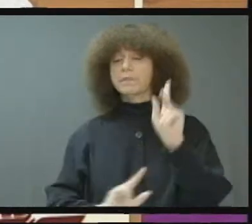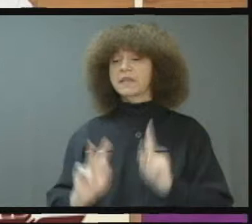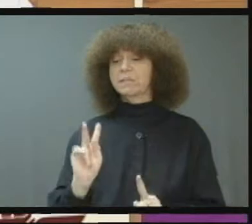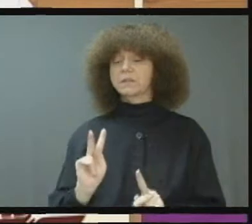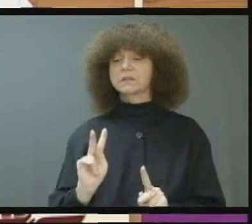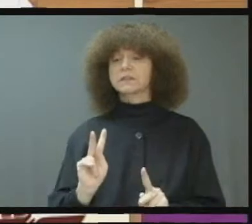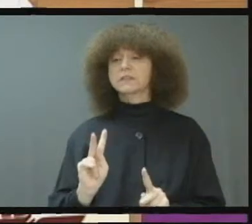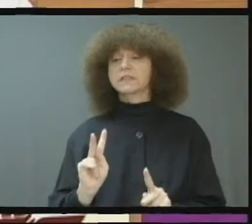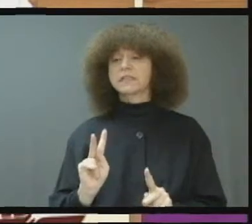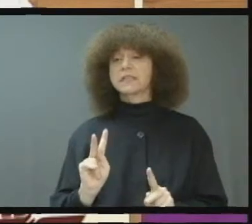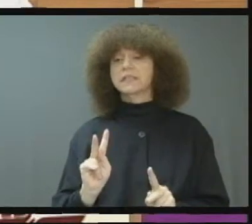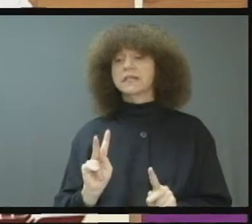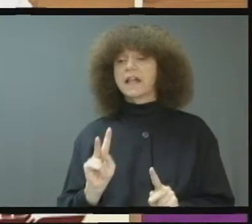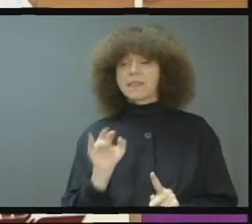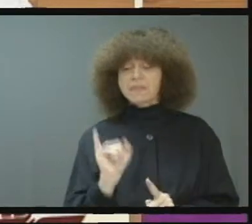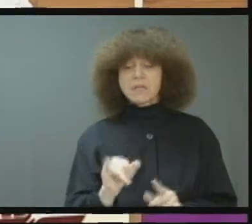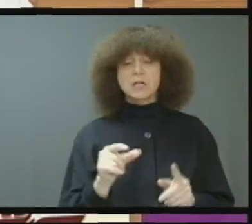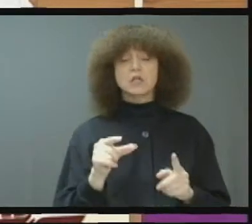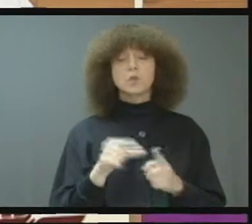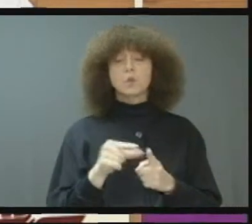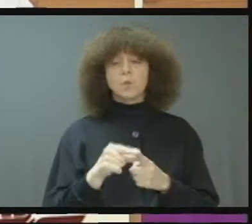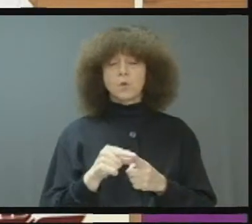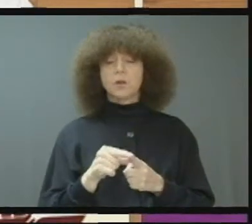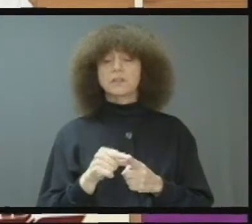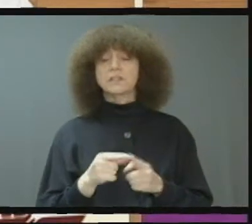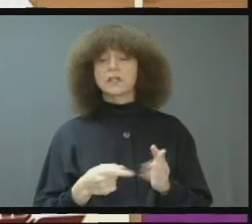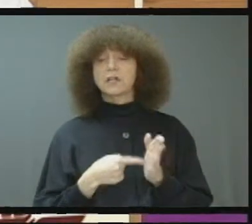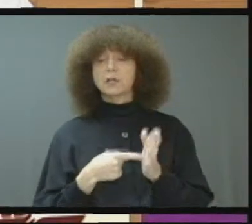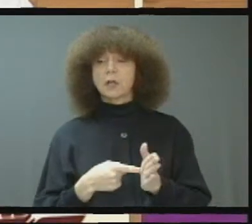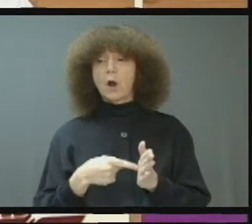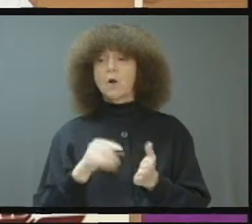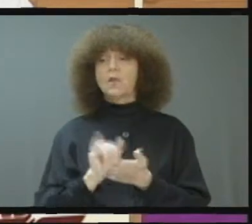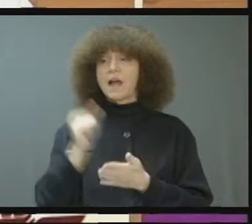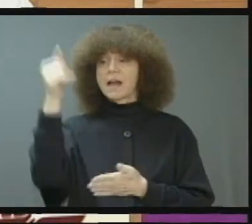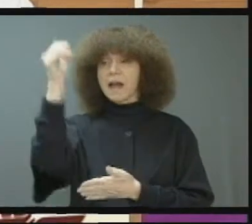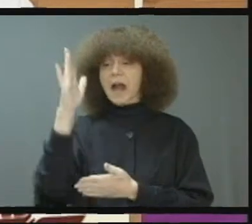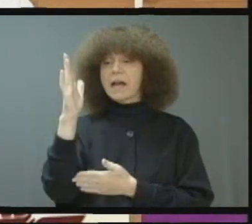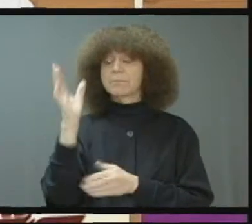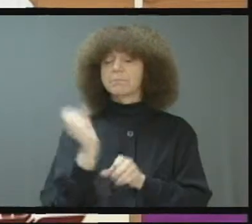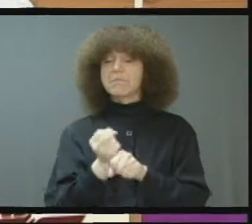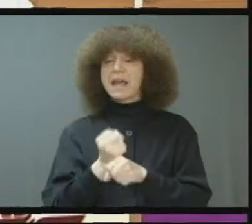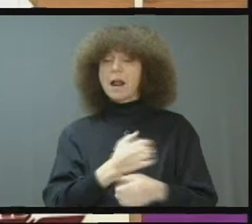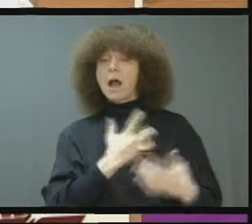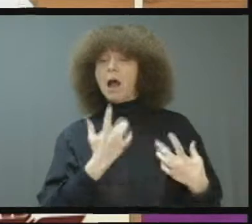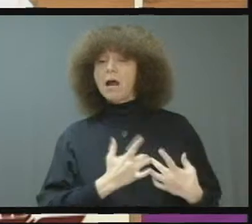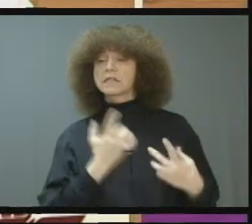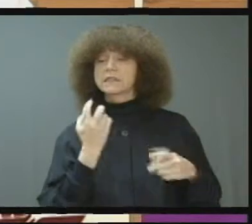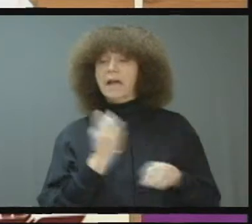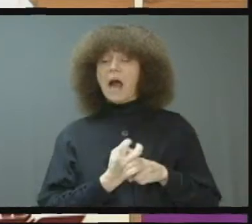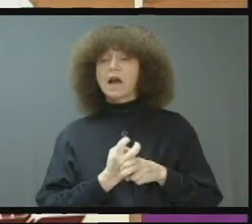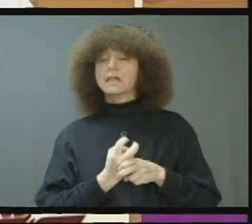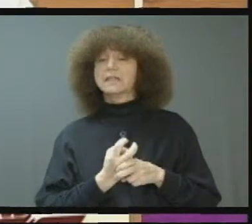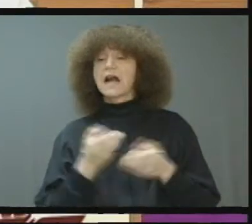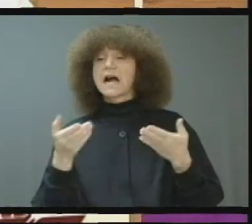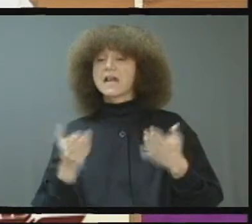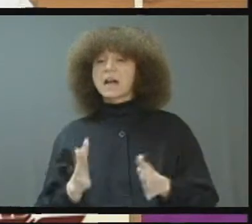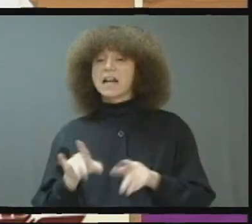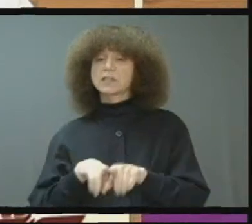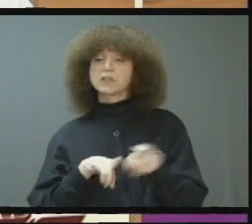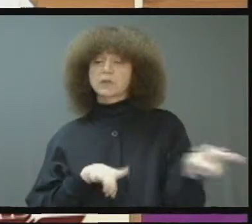There is a realization in these words that God hardened our hearts and he made us go astray for a